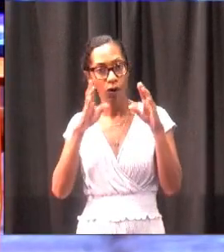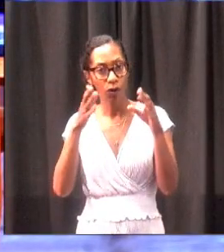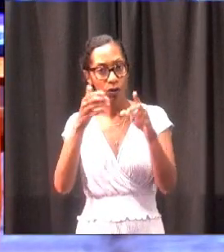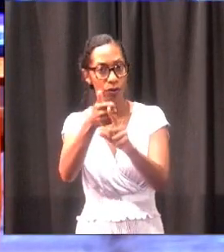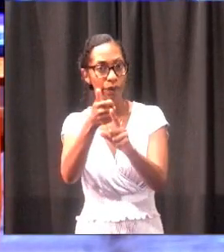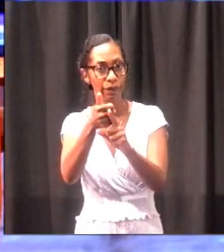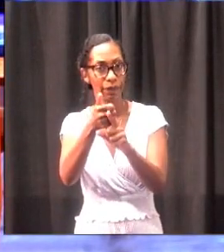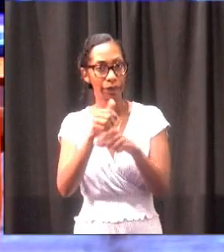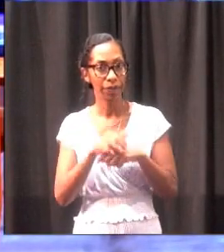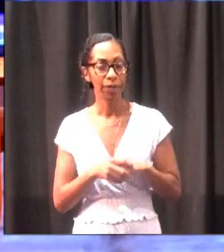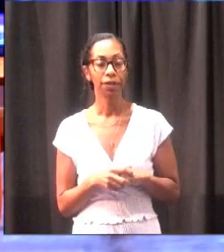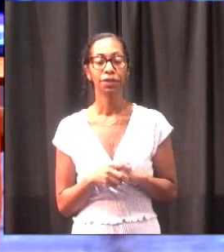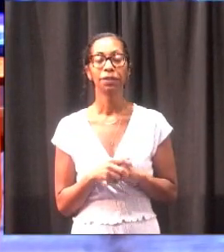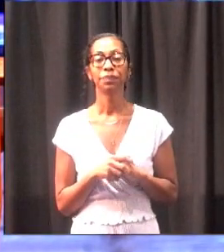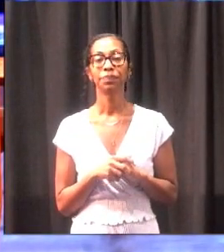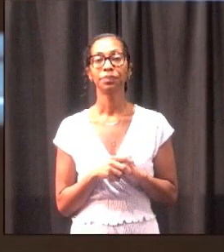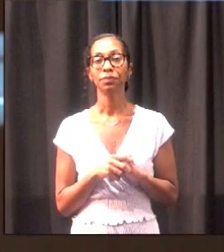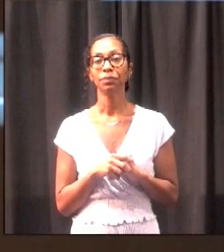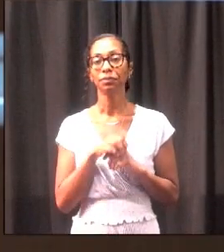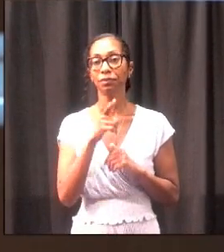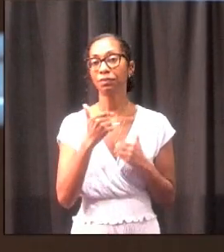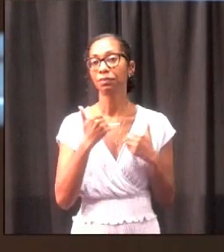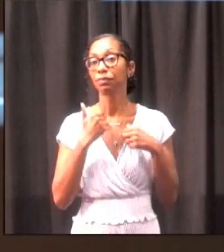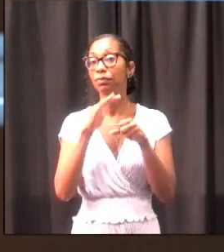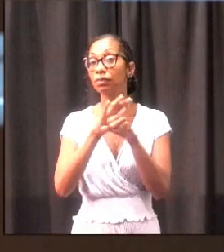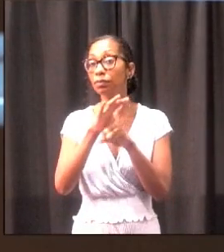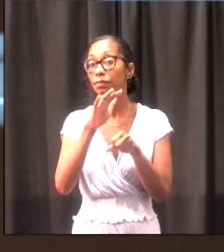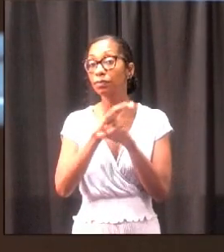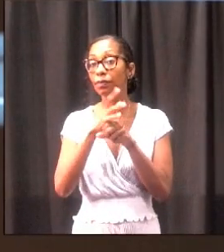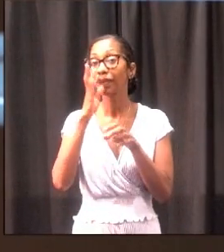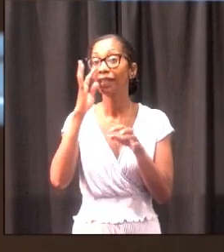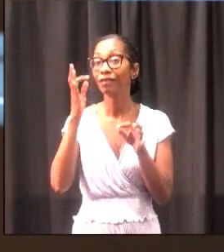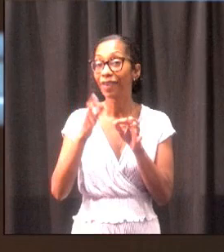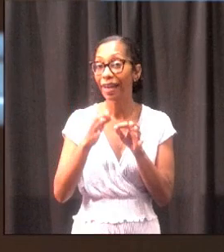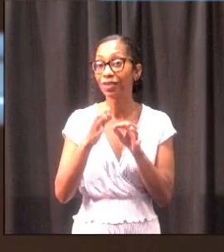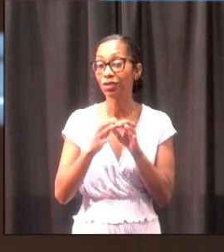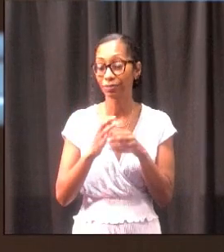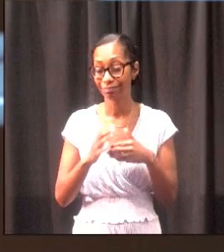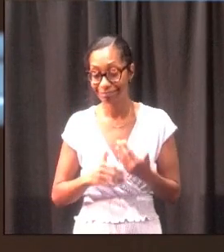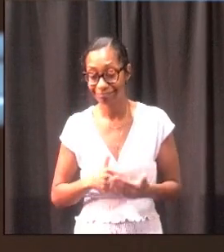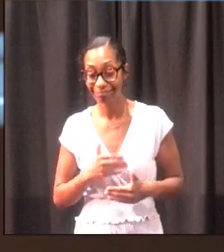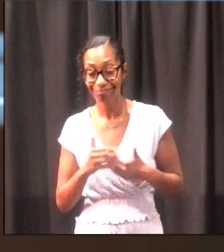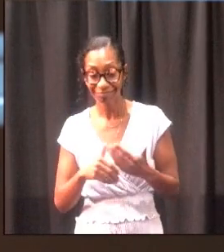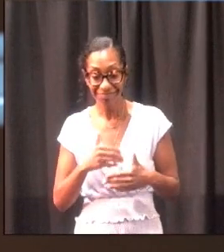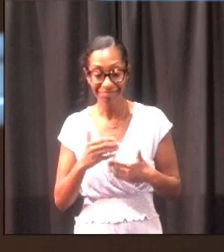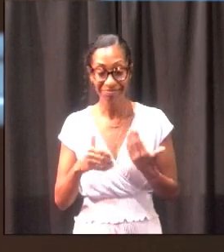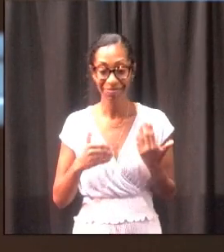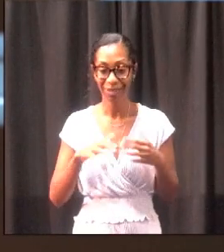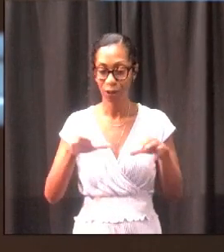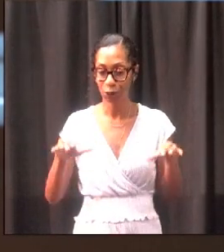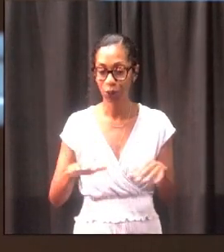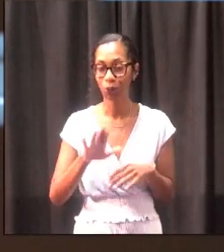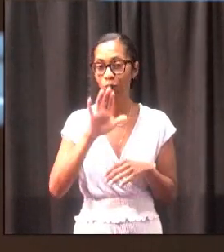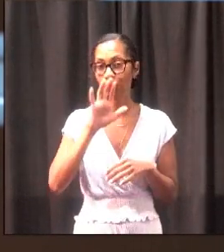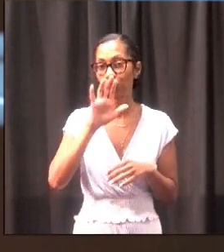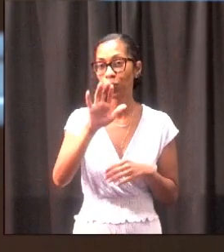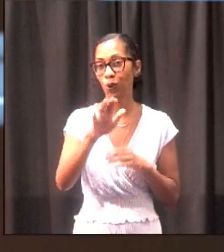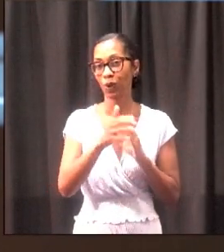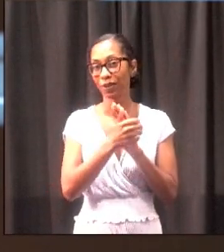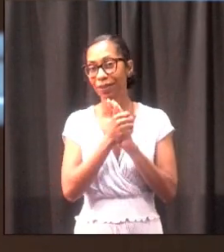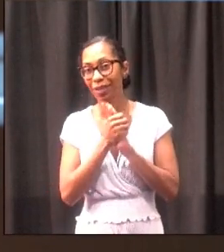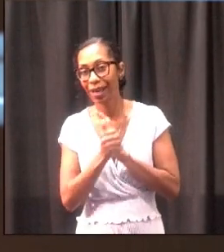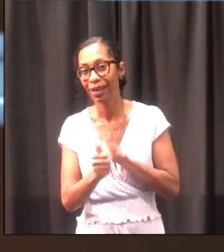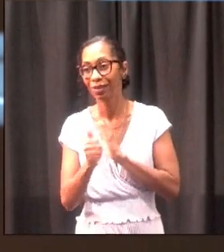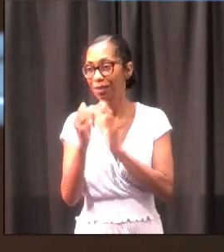What is he showing us? You have enough faith to work your gift. And as men and women of God, Paul attacks some sinful